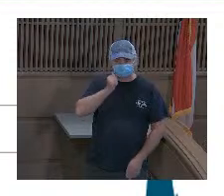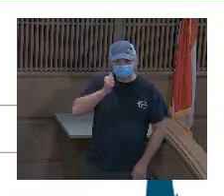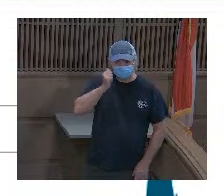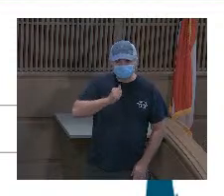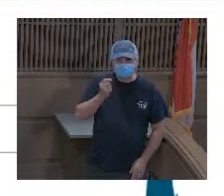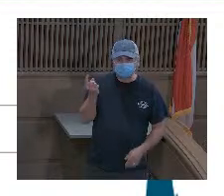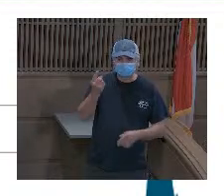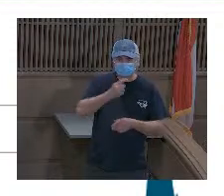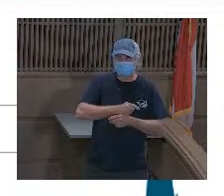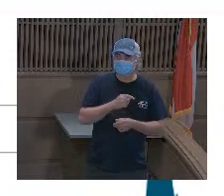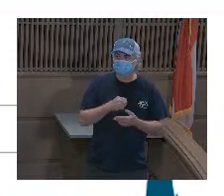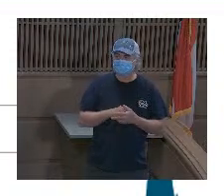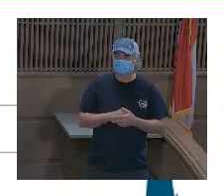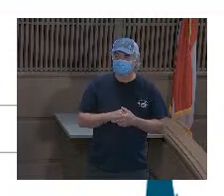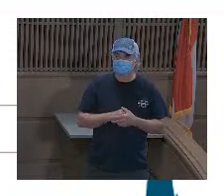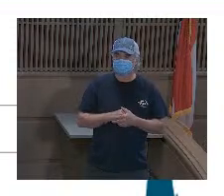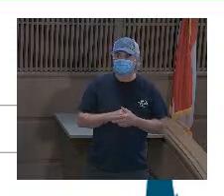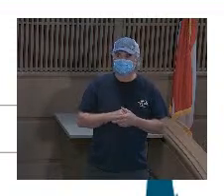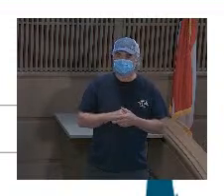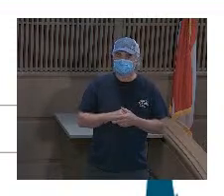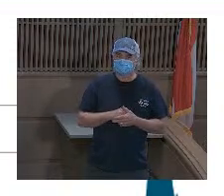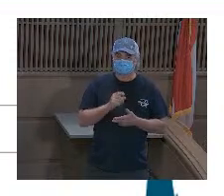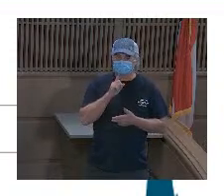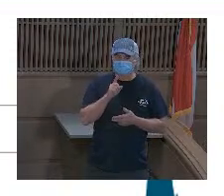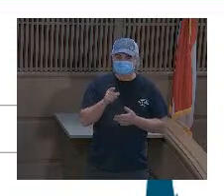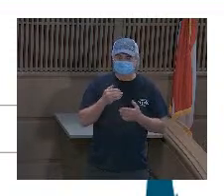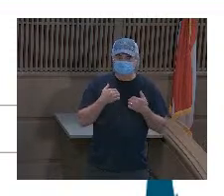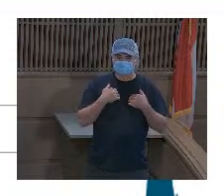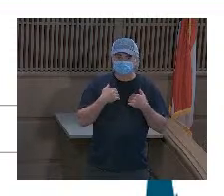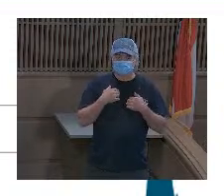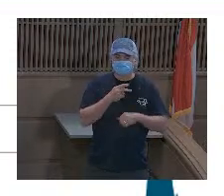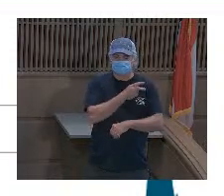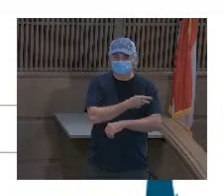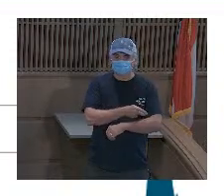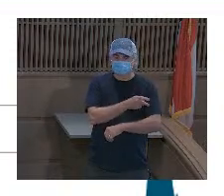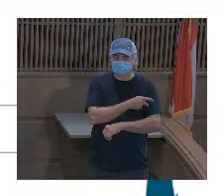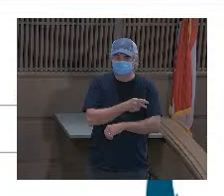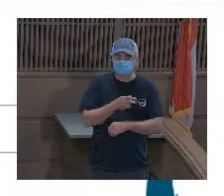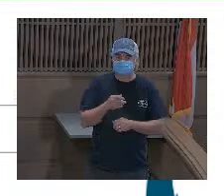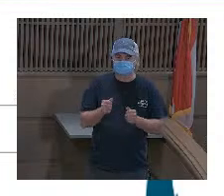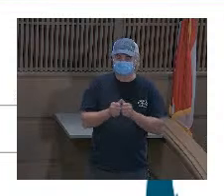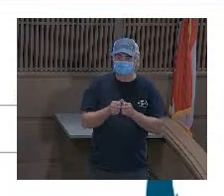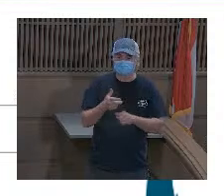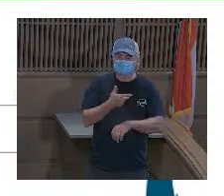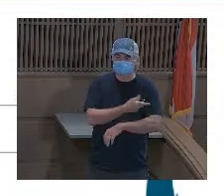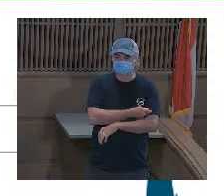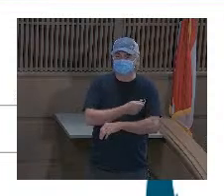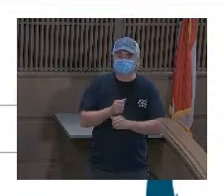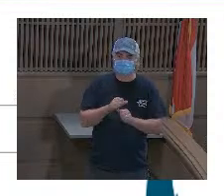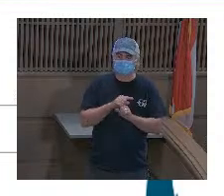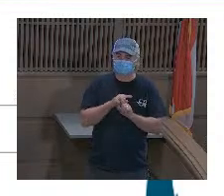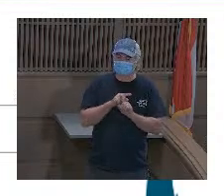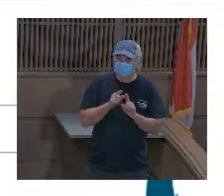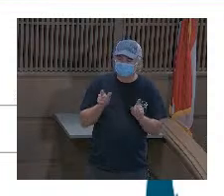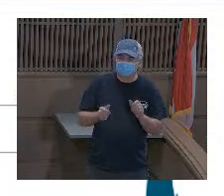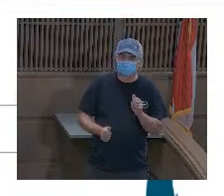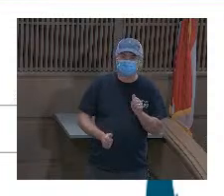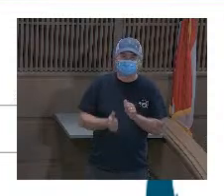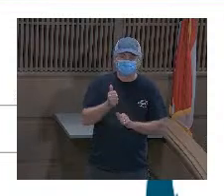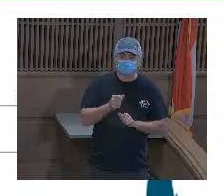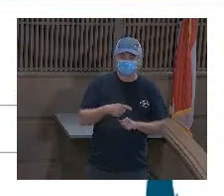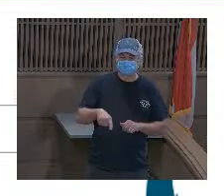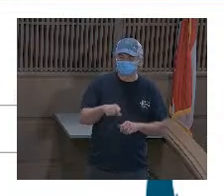It is true that we do have some patients in the hospital that have been vaccinated, but the vast majority are